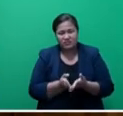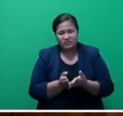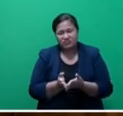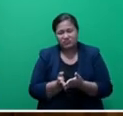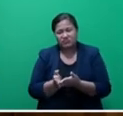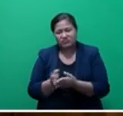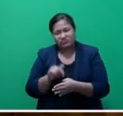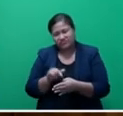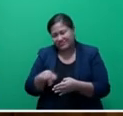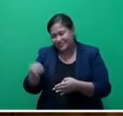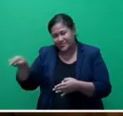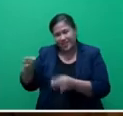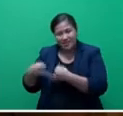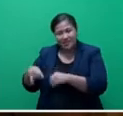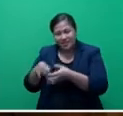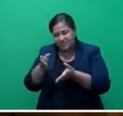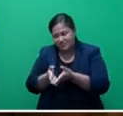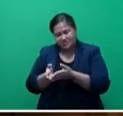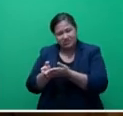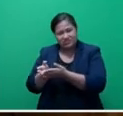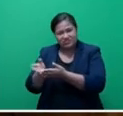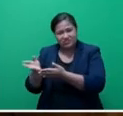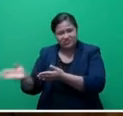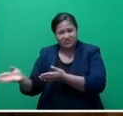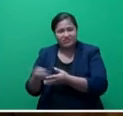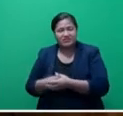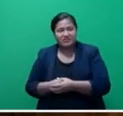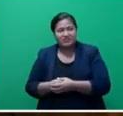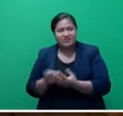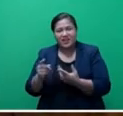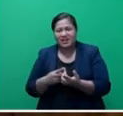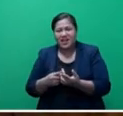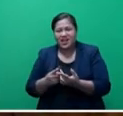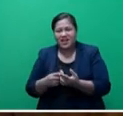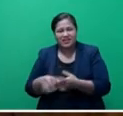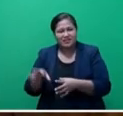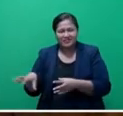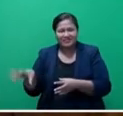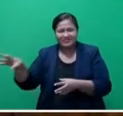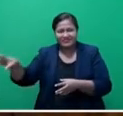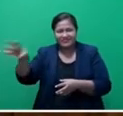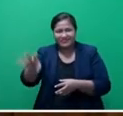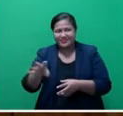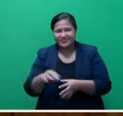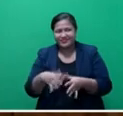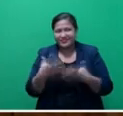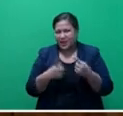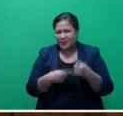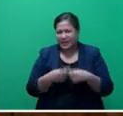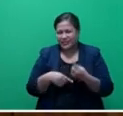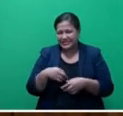to destinations in some of the routes that are under franchise is a concern to traveling